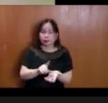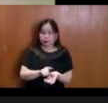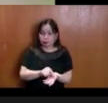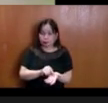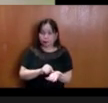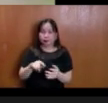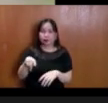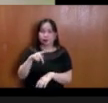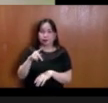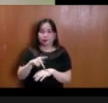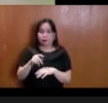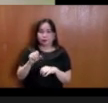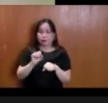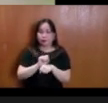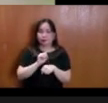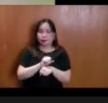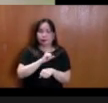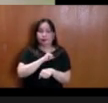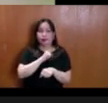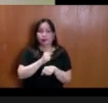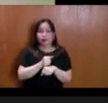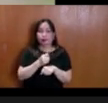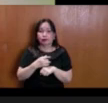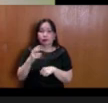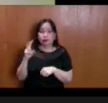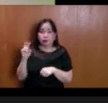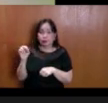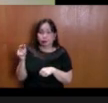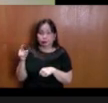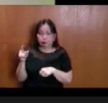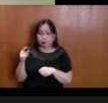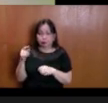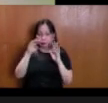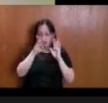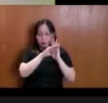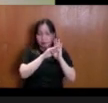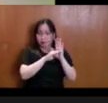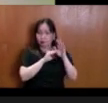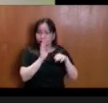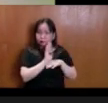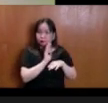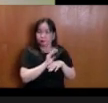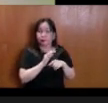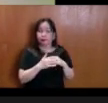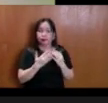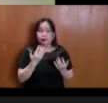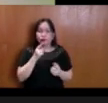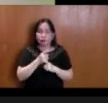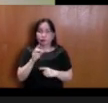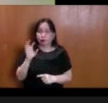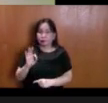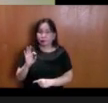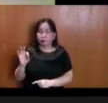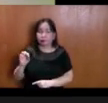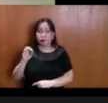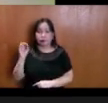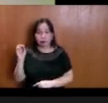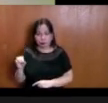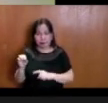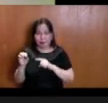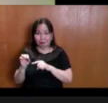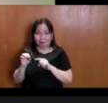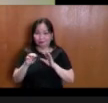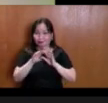Authority, the 2021 listing of establishments, you will see that about 99%, at least